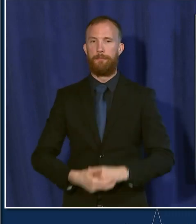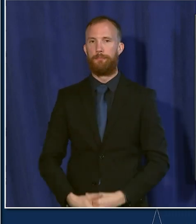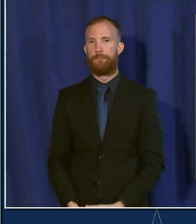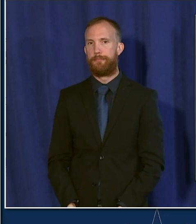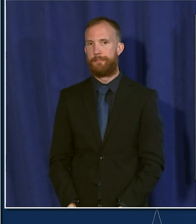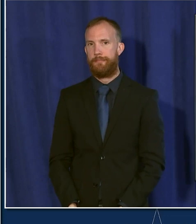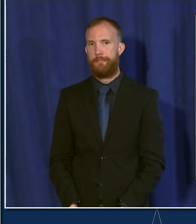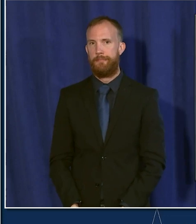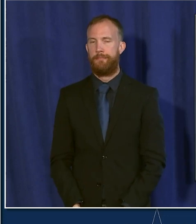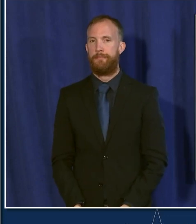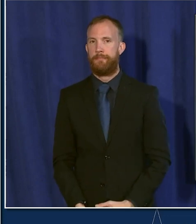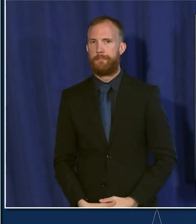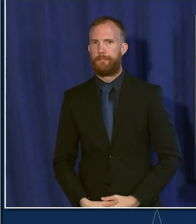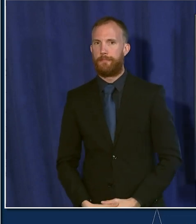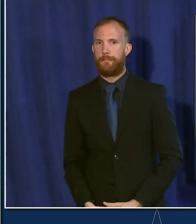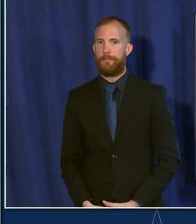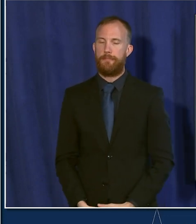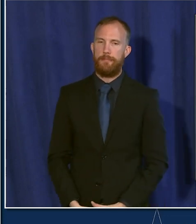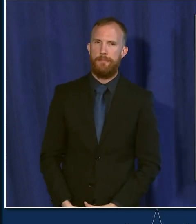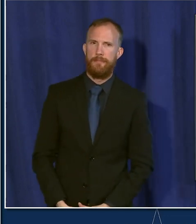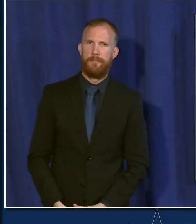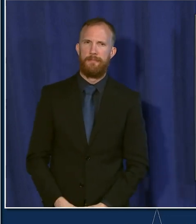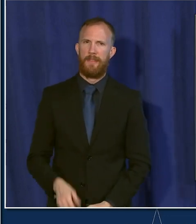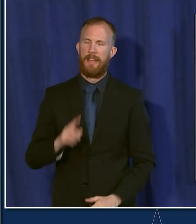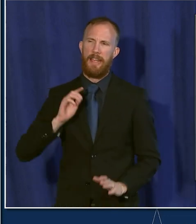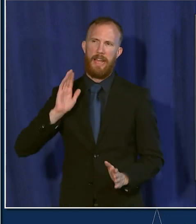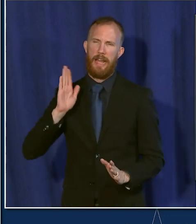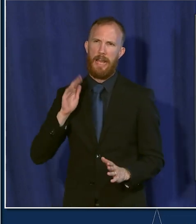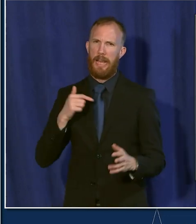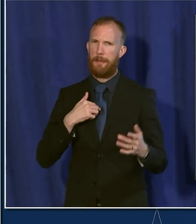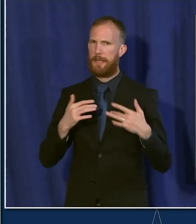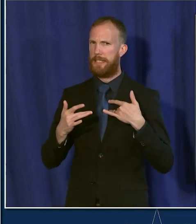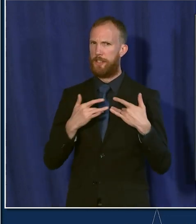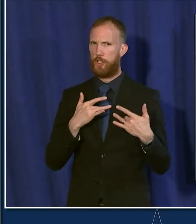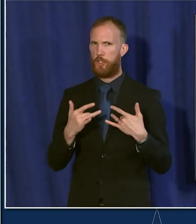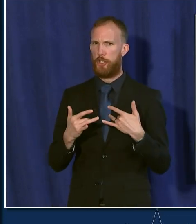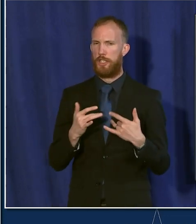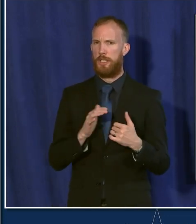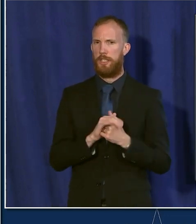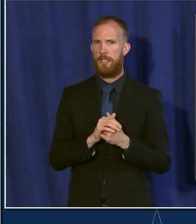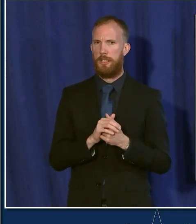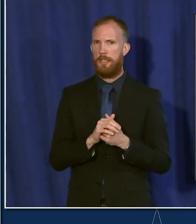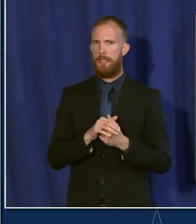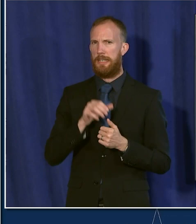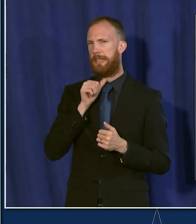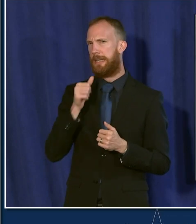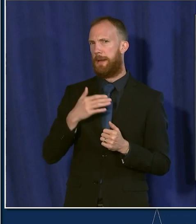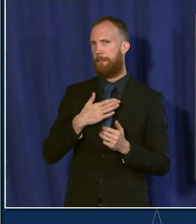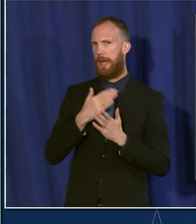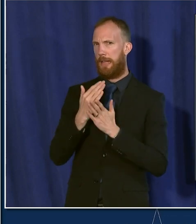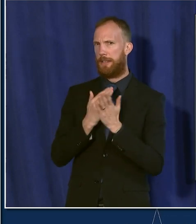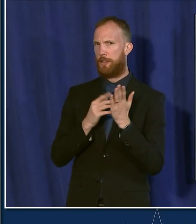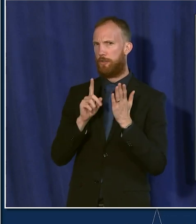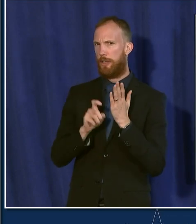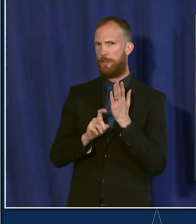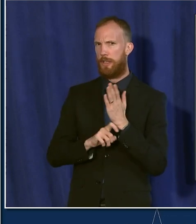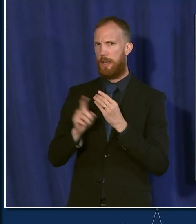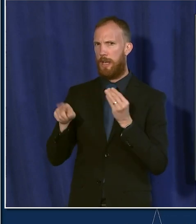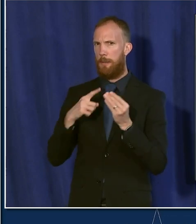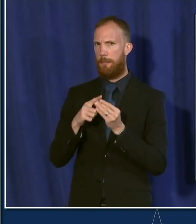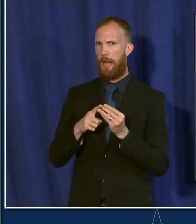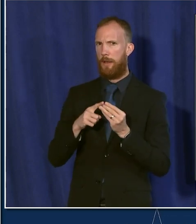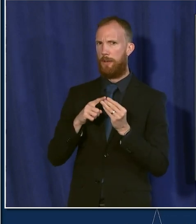Hi. I am concerned just about the propensity, and this is actually not on my list of questions, about the situation that happened in